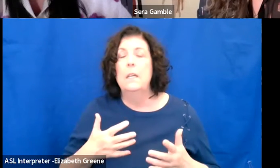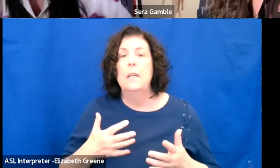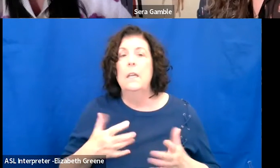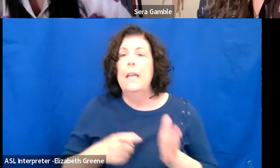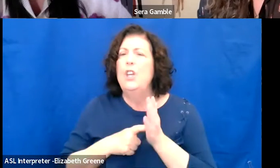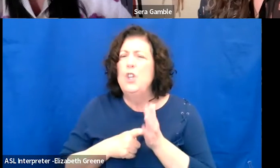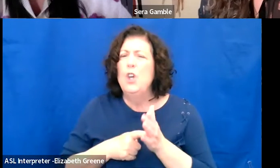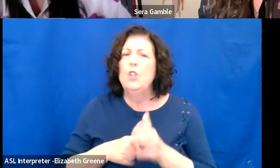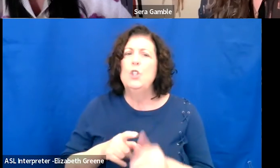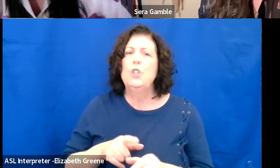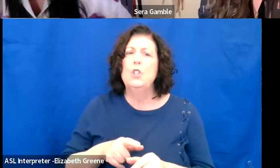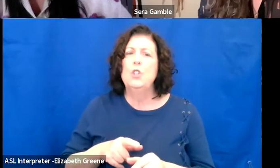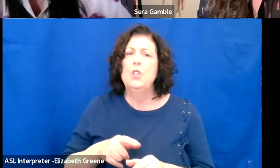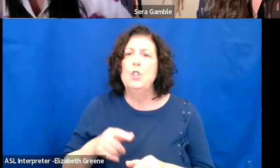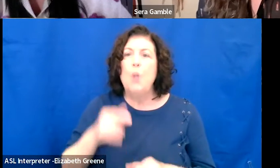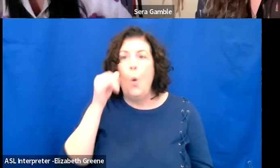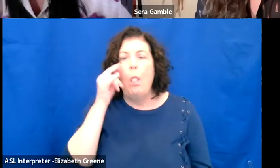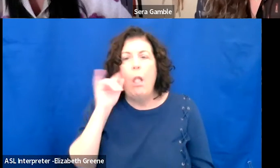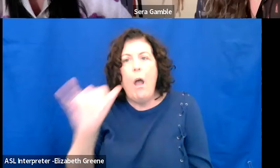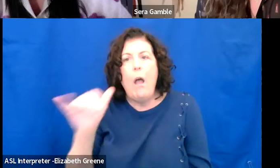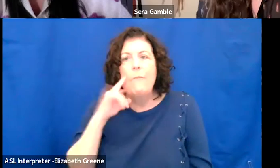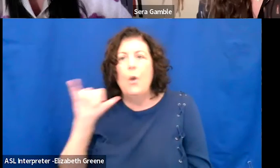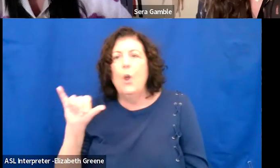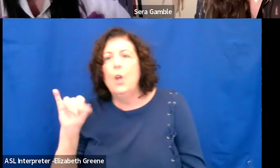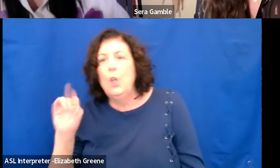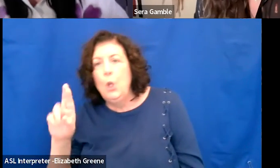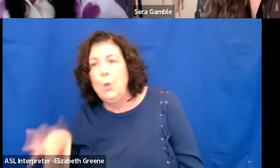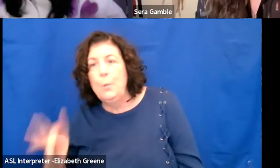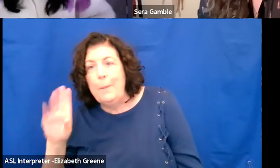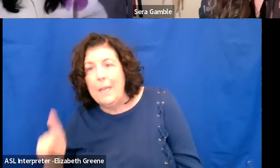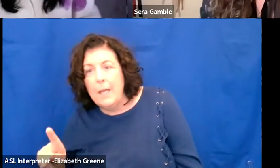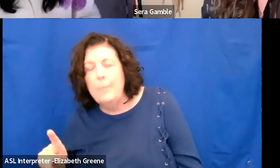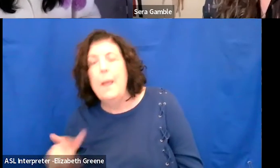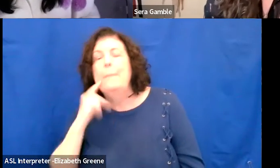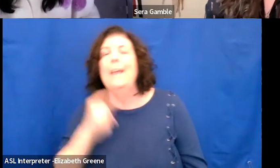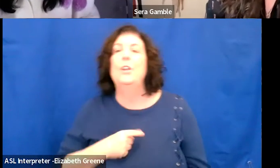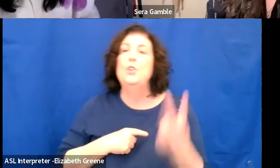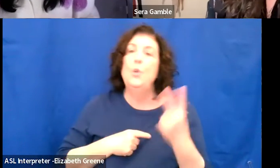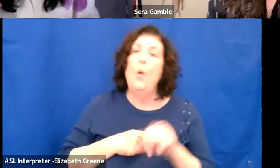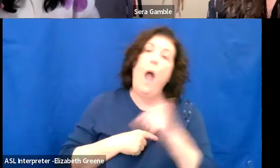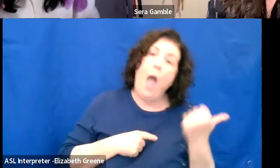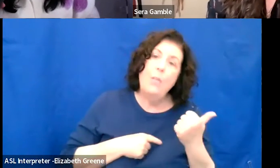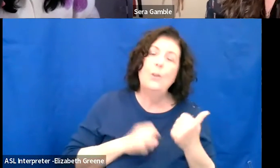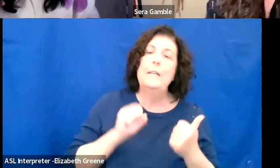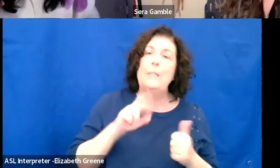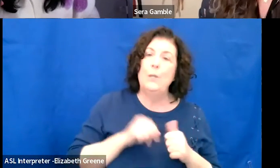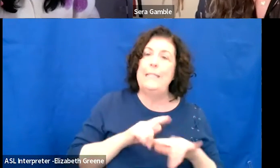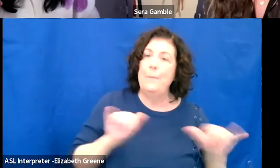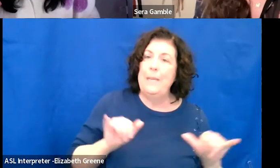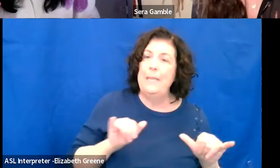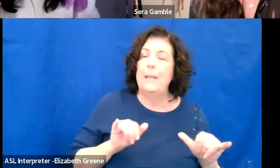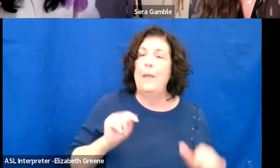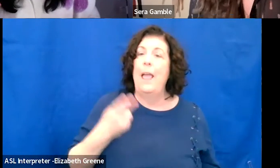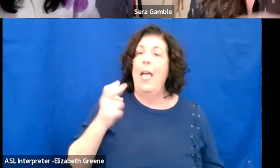it took so long for you to actually get picked up, that I did 2 seasons of another show in the meantime. Oh my God. The Magicians. Yes. It took so long for